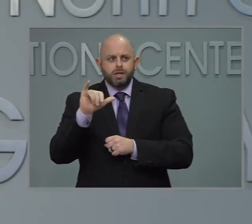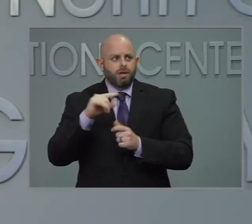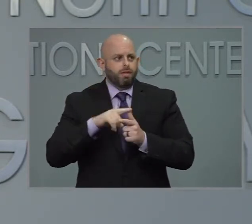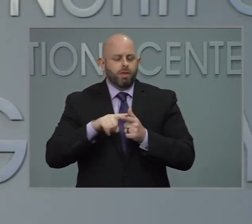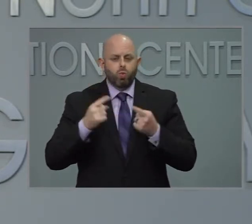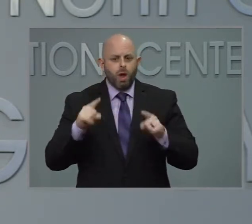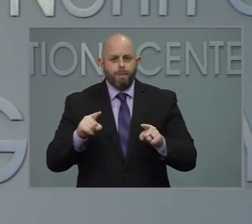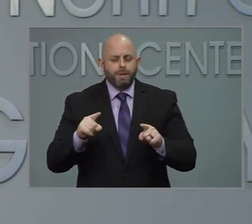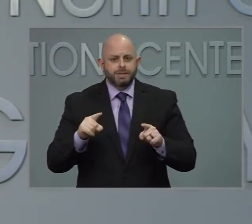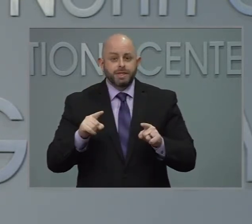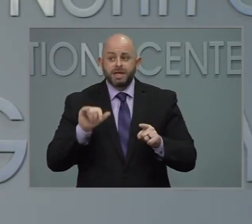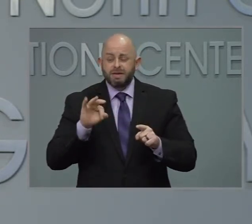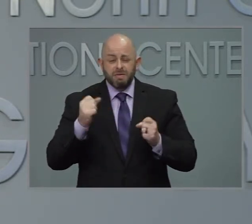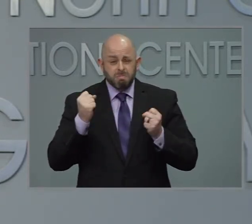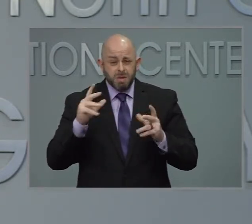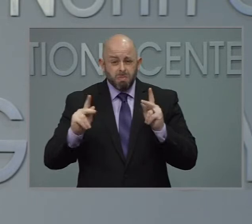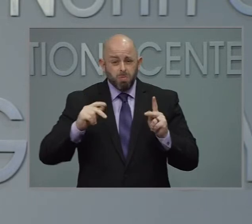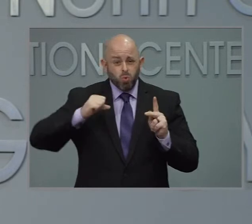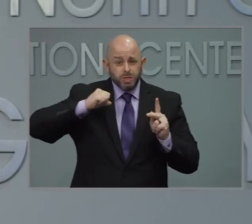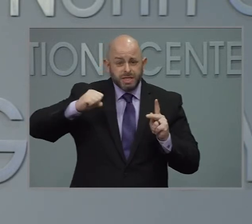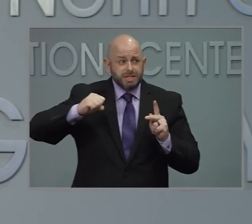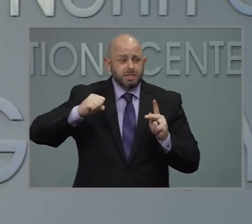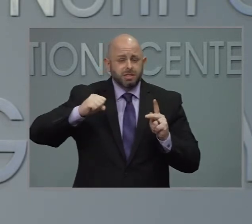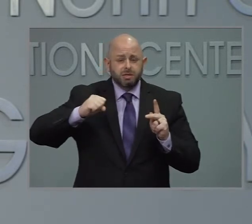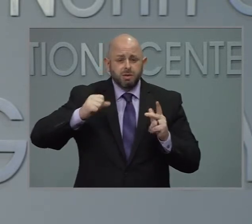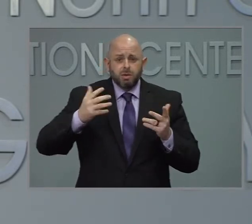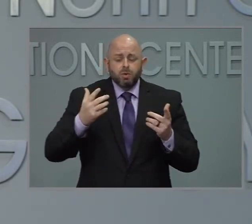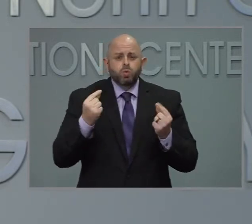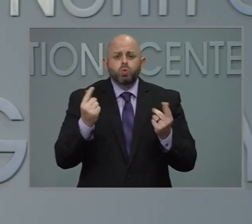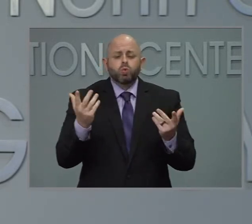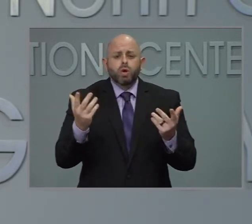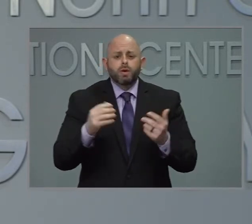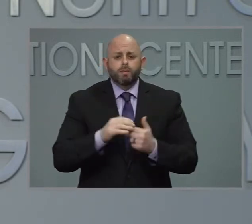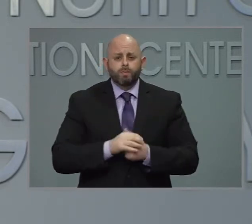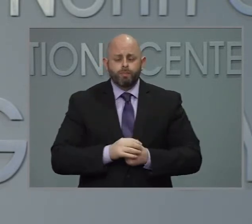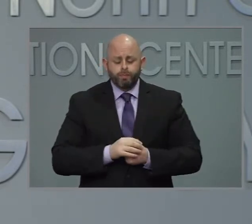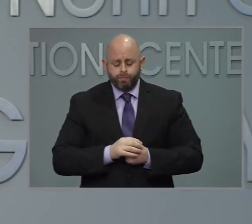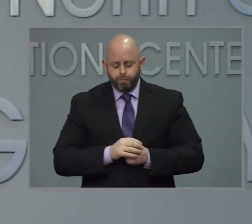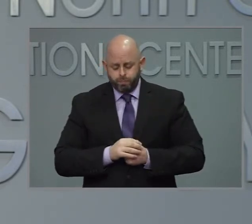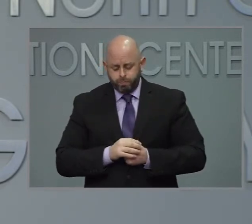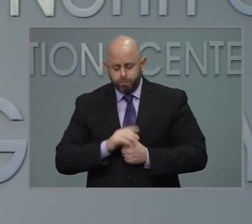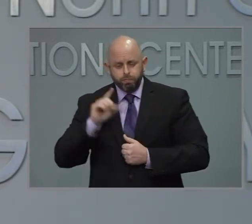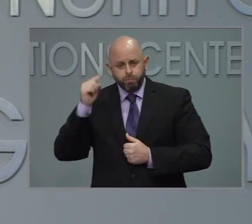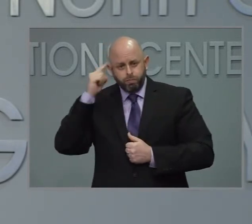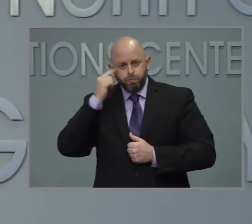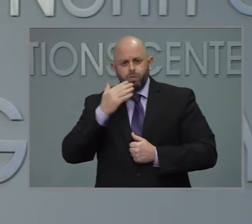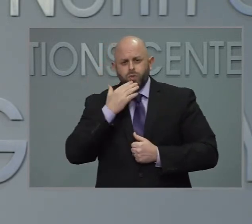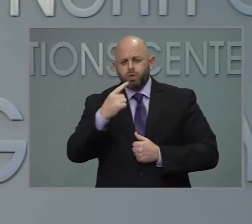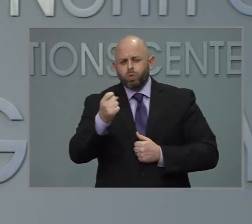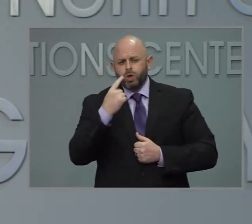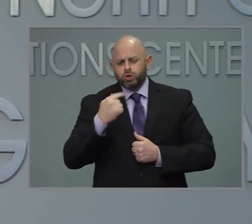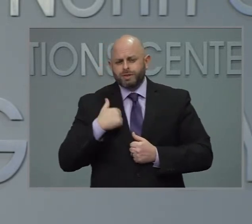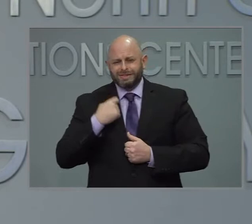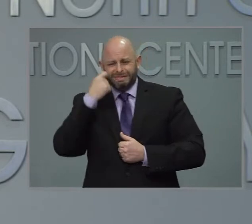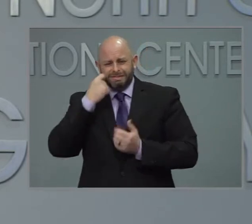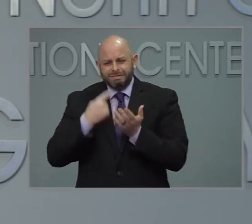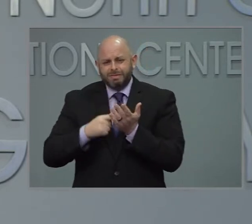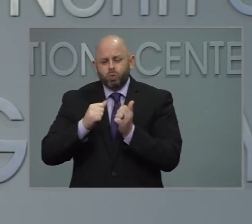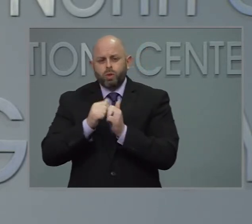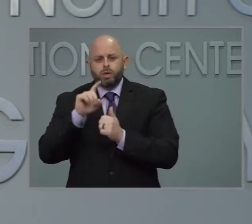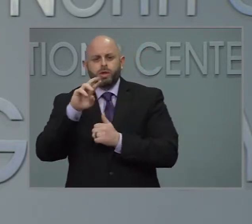Jonah, and it's one that I was just having a conversation with Dr. Cohen and other health officials about. Right